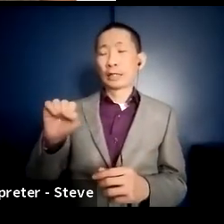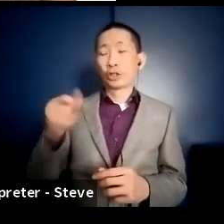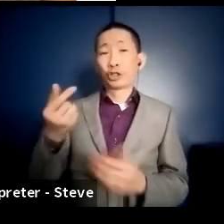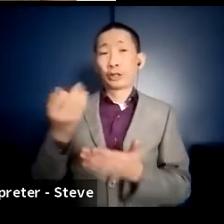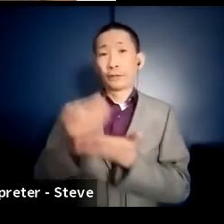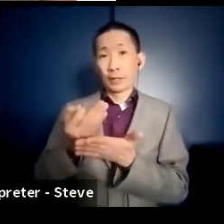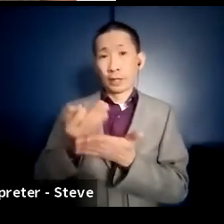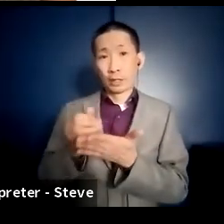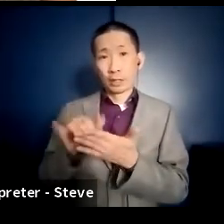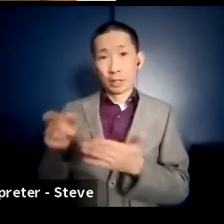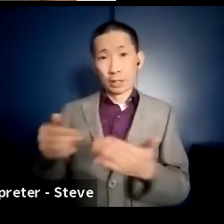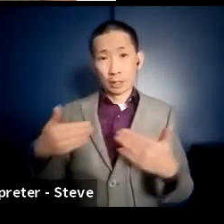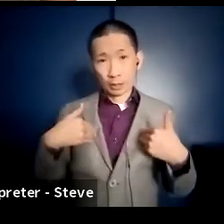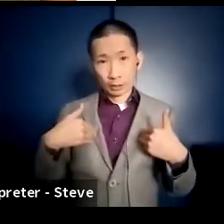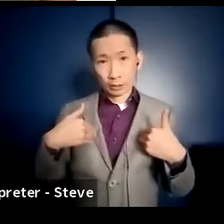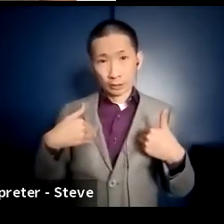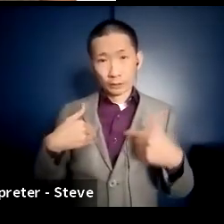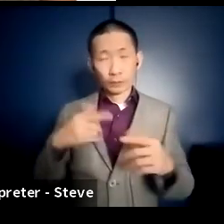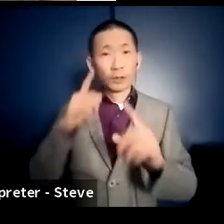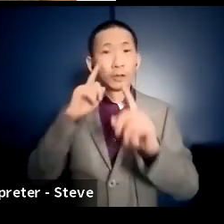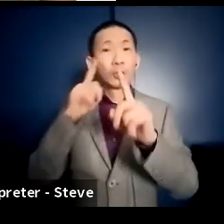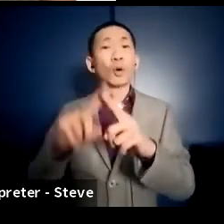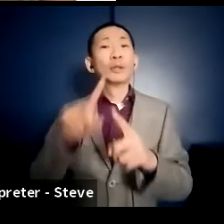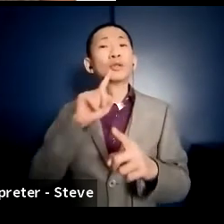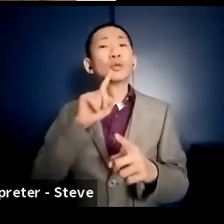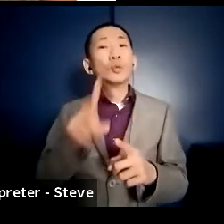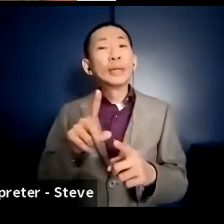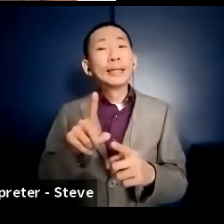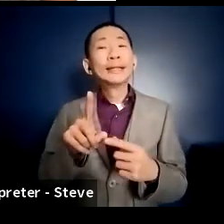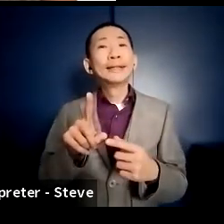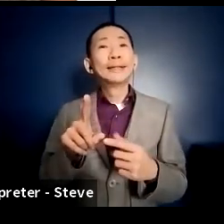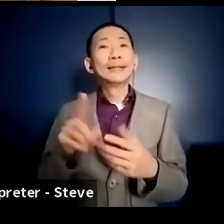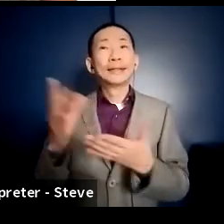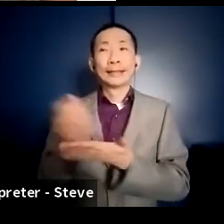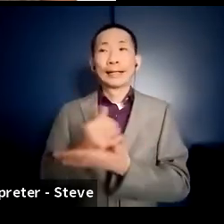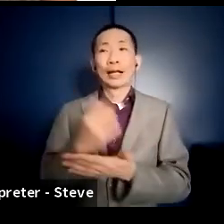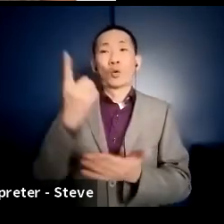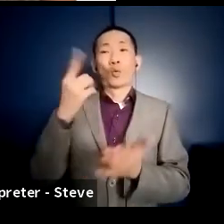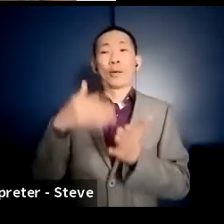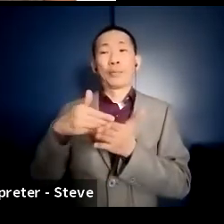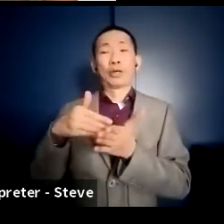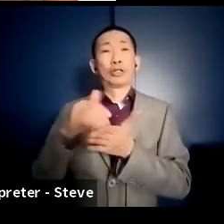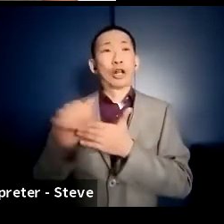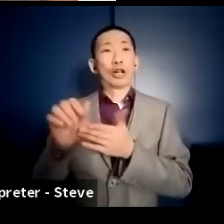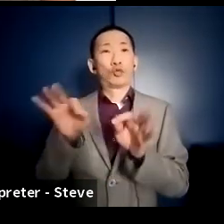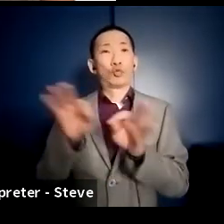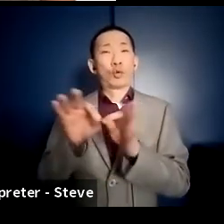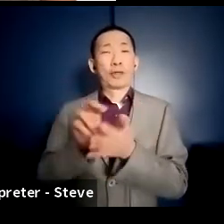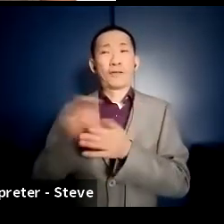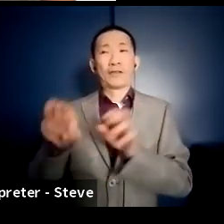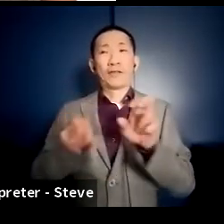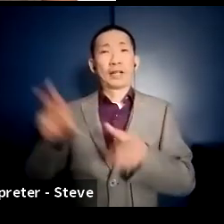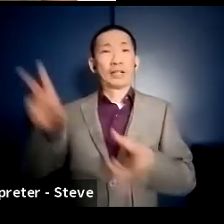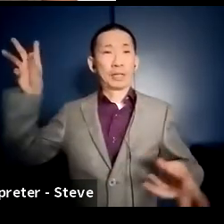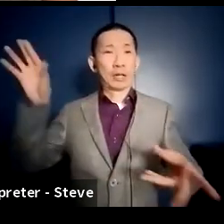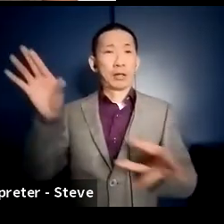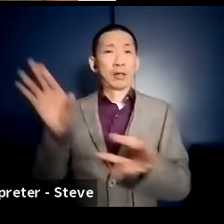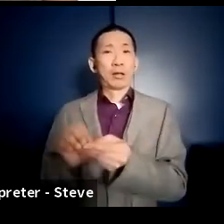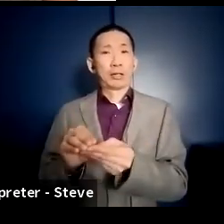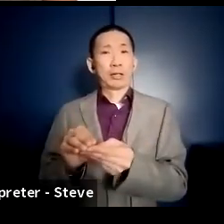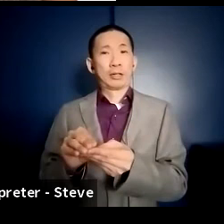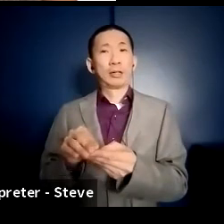a, the goal is to really get $1 million in investments, you know, and then that can really be